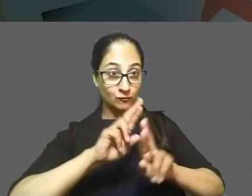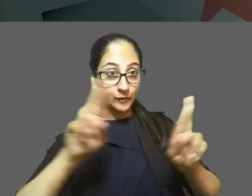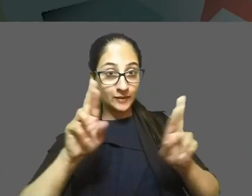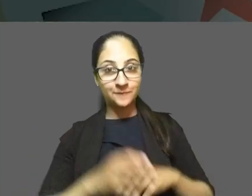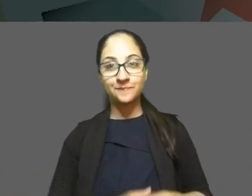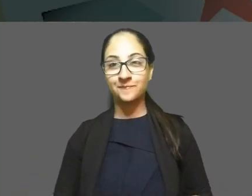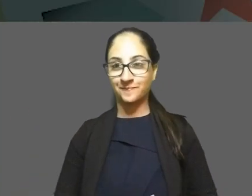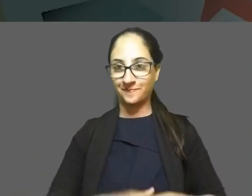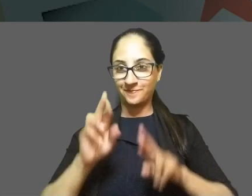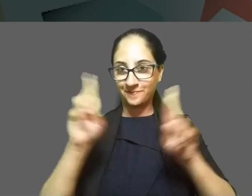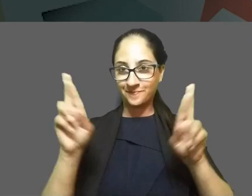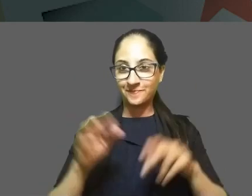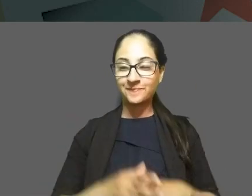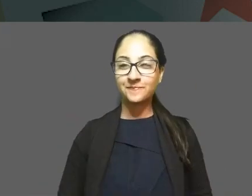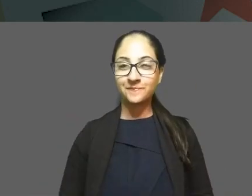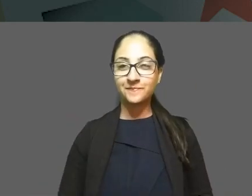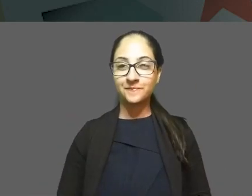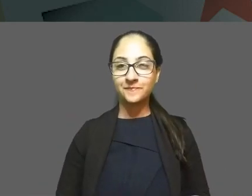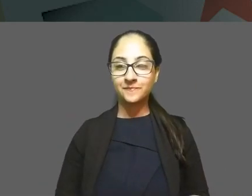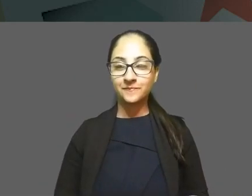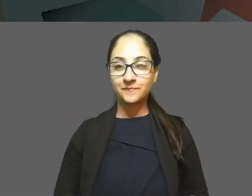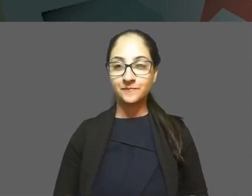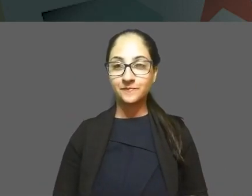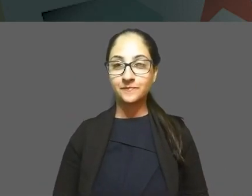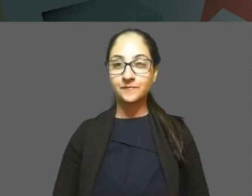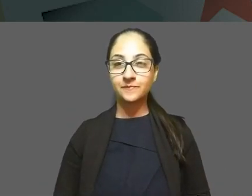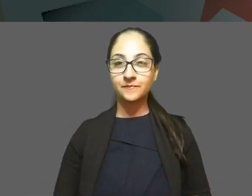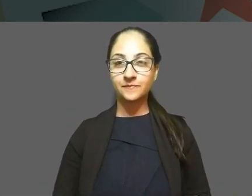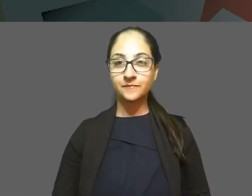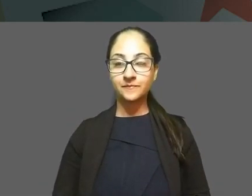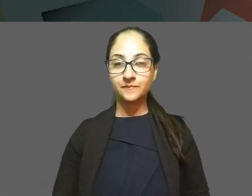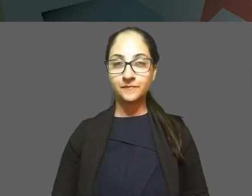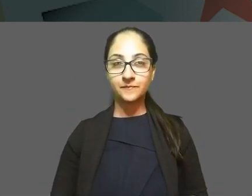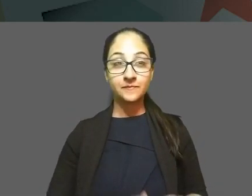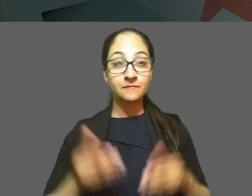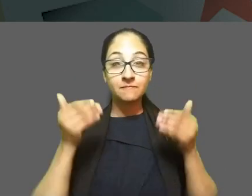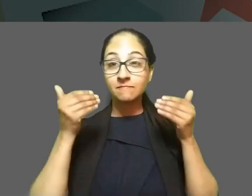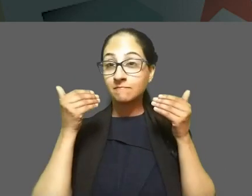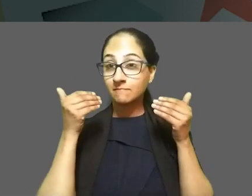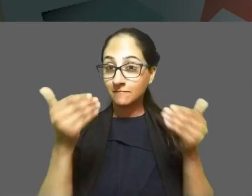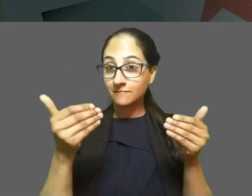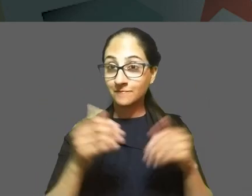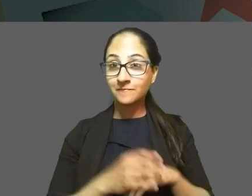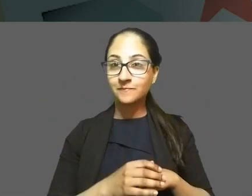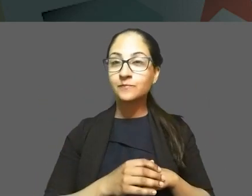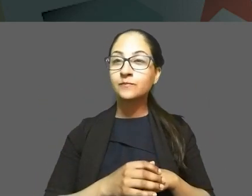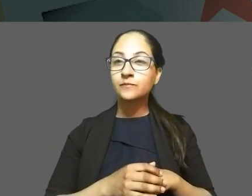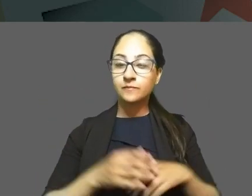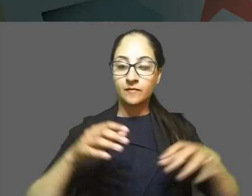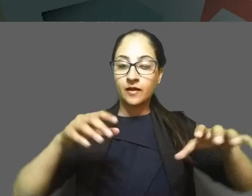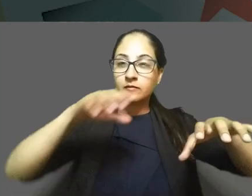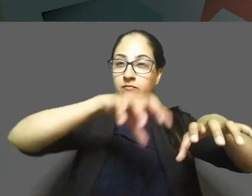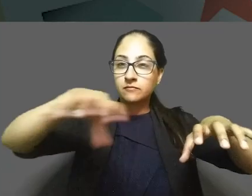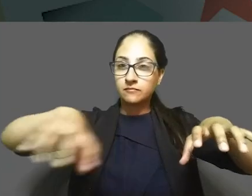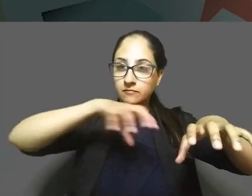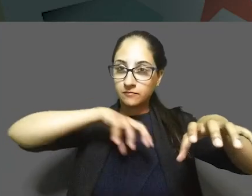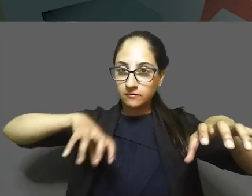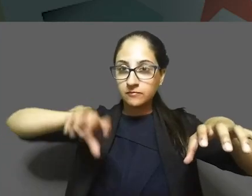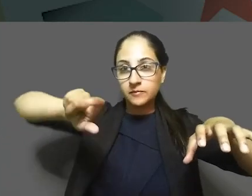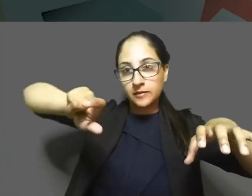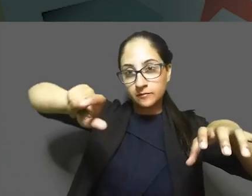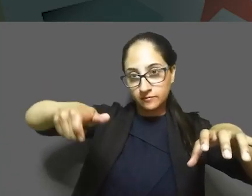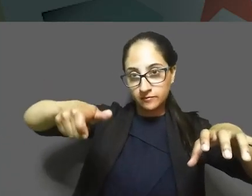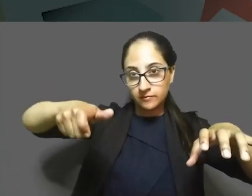ready to start? Yeah, I'm ready. Awesome. So why don't we go ahead and start